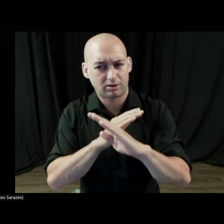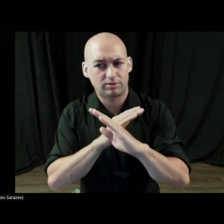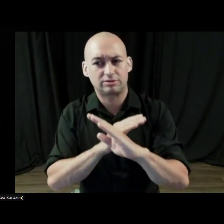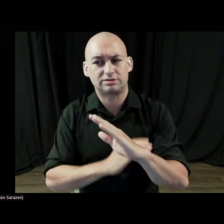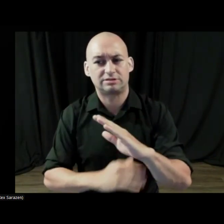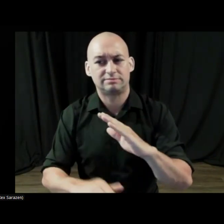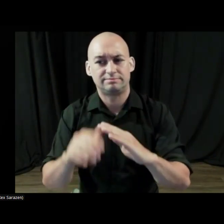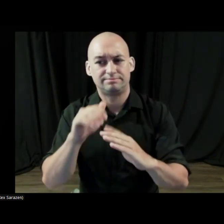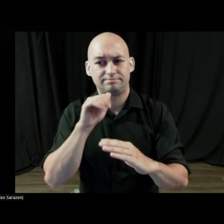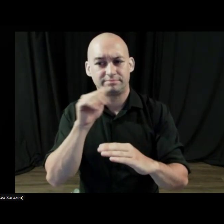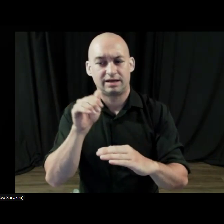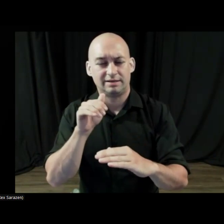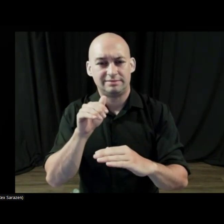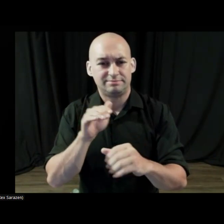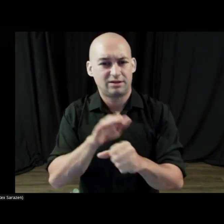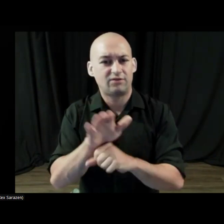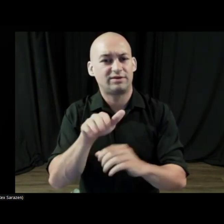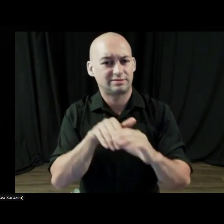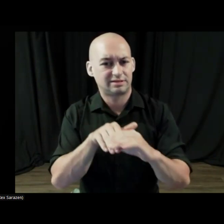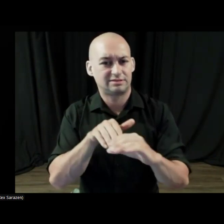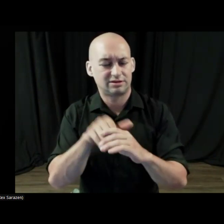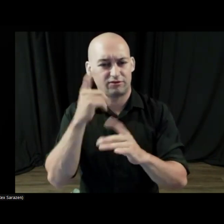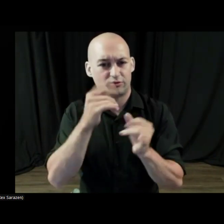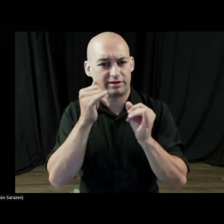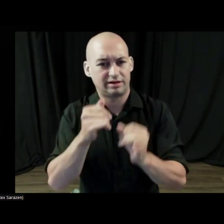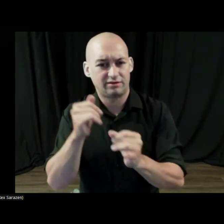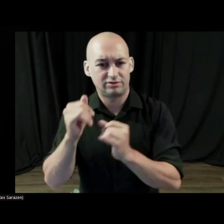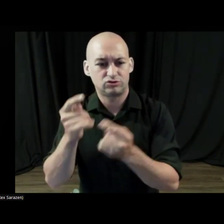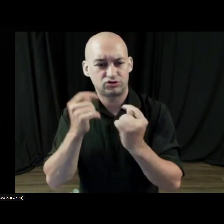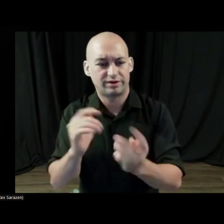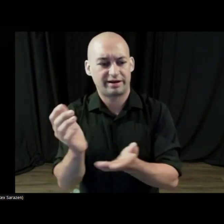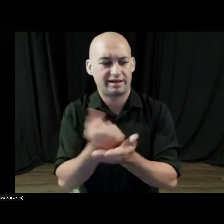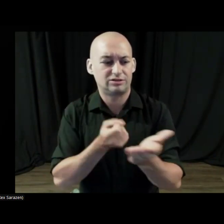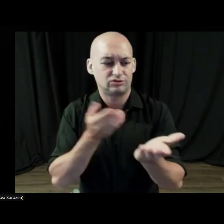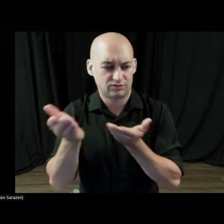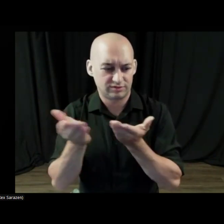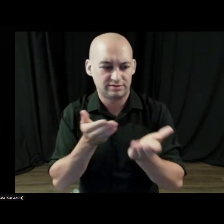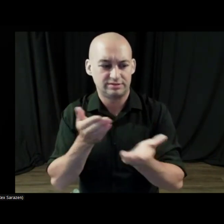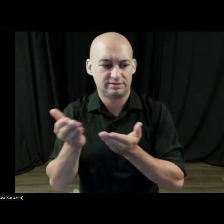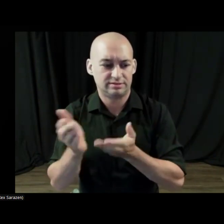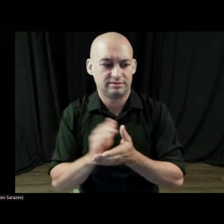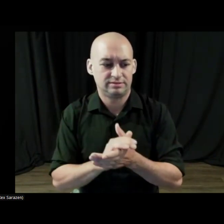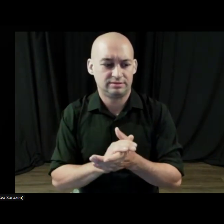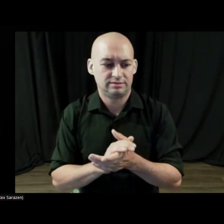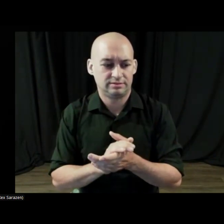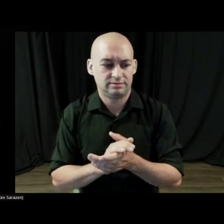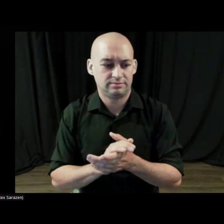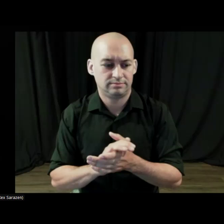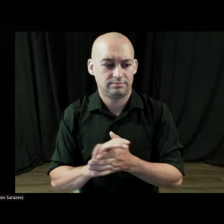of accessibility for individuals who were just trying to get support services and help. And so it was